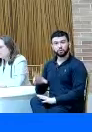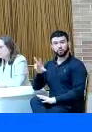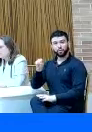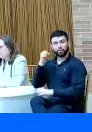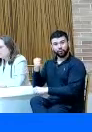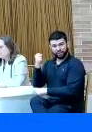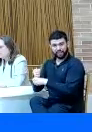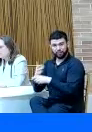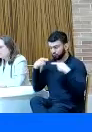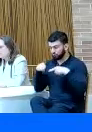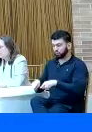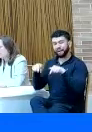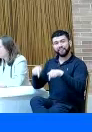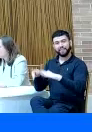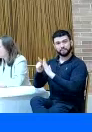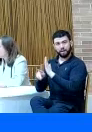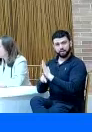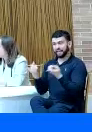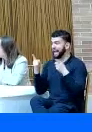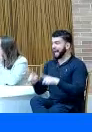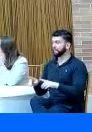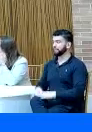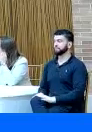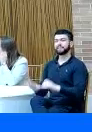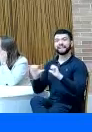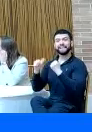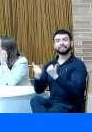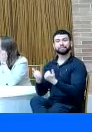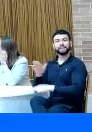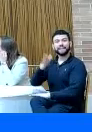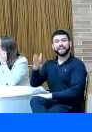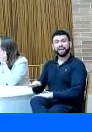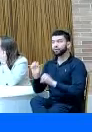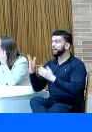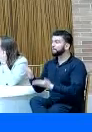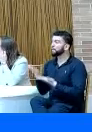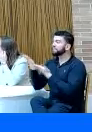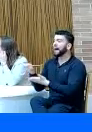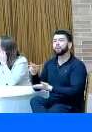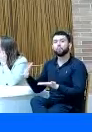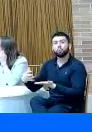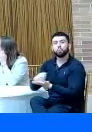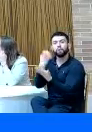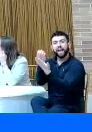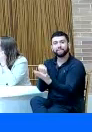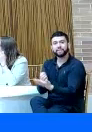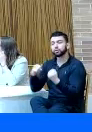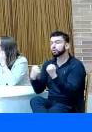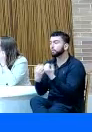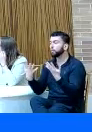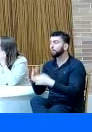administra policy the agency never could provide or obtain evidence to support the claim